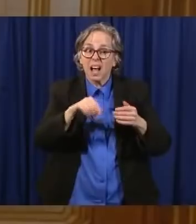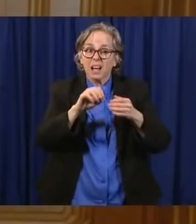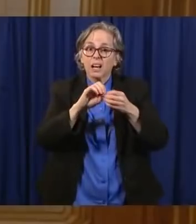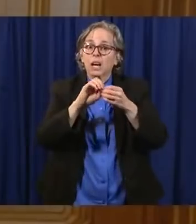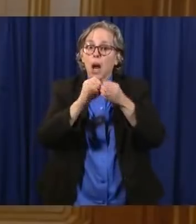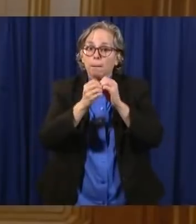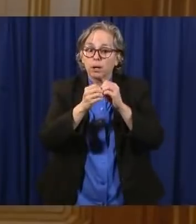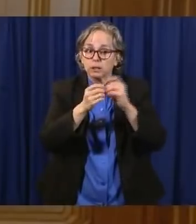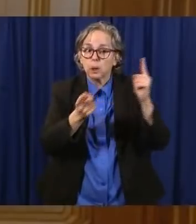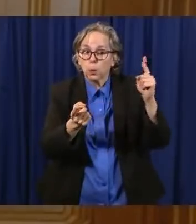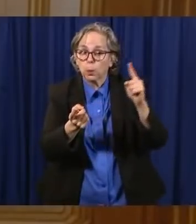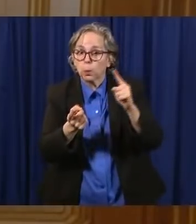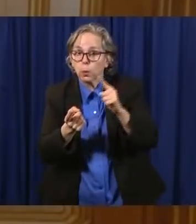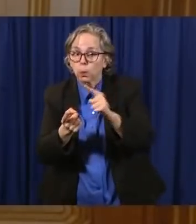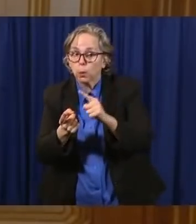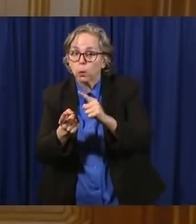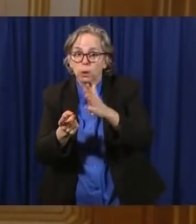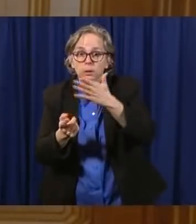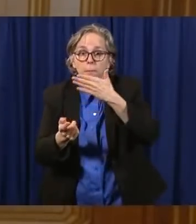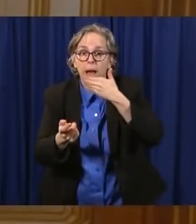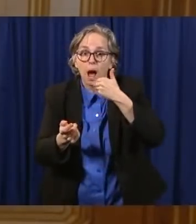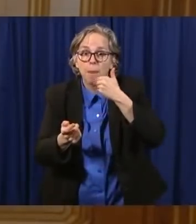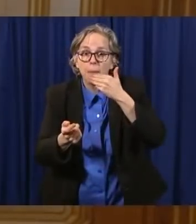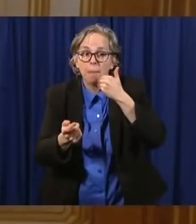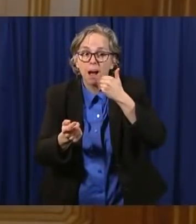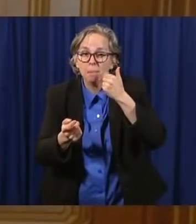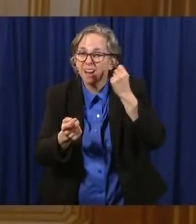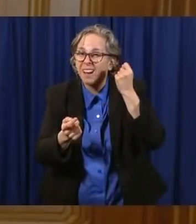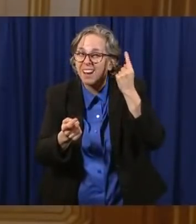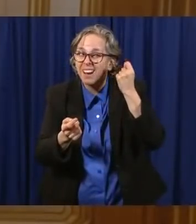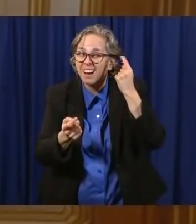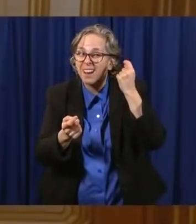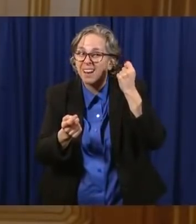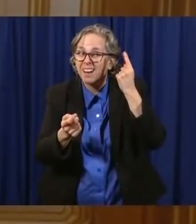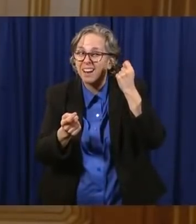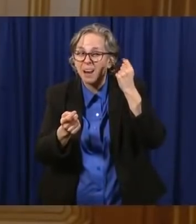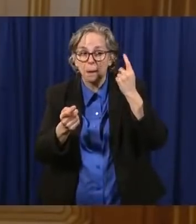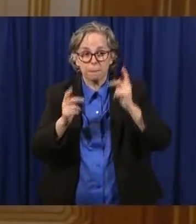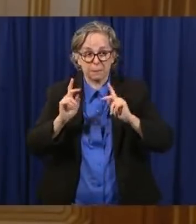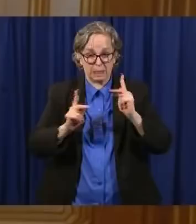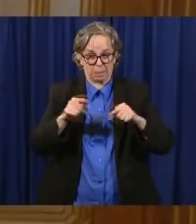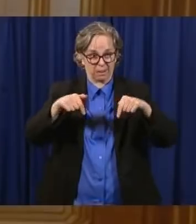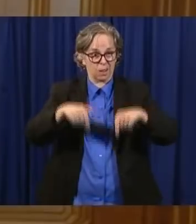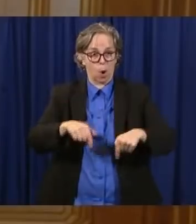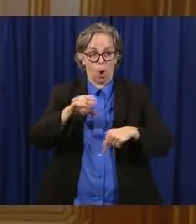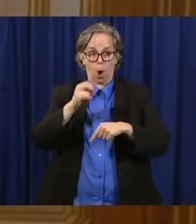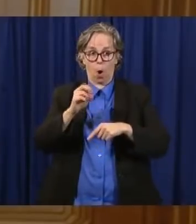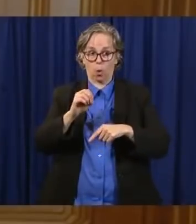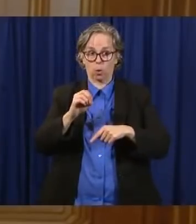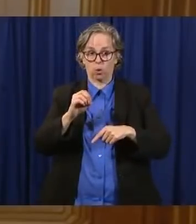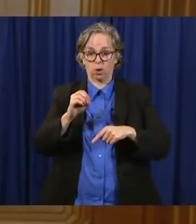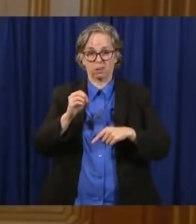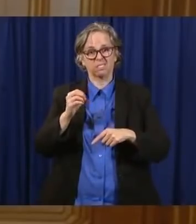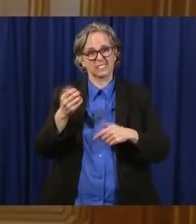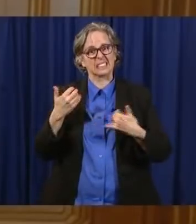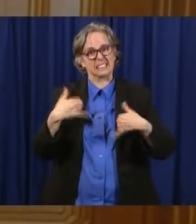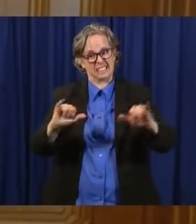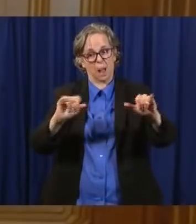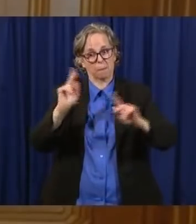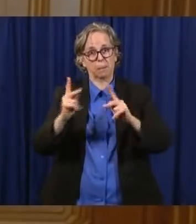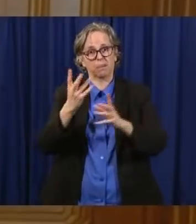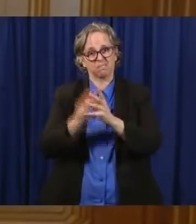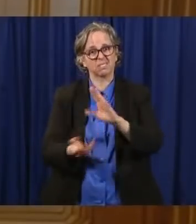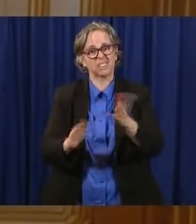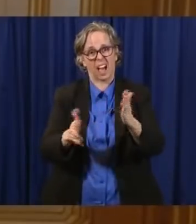that all the while knowing that we have Ohioans who are dying every day. Dr. Acton will give